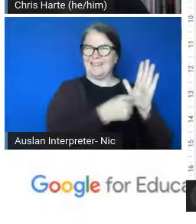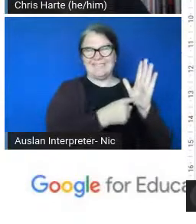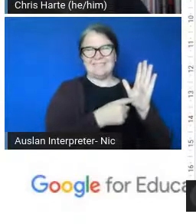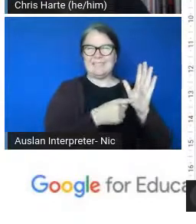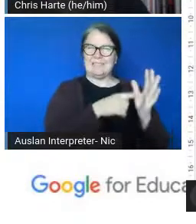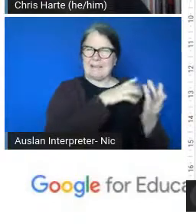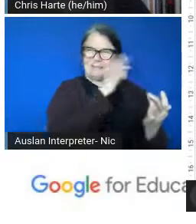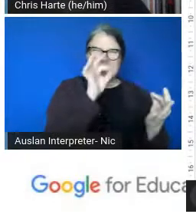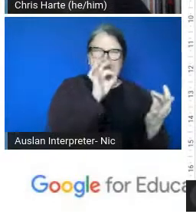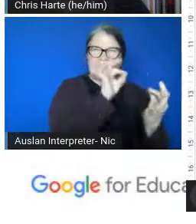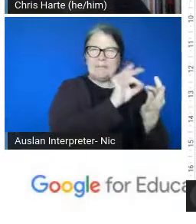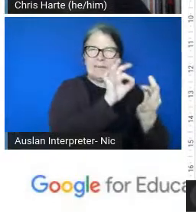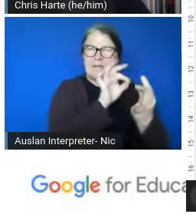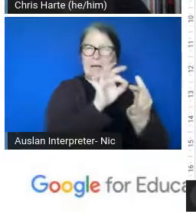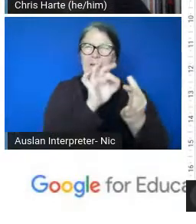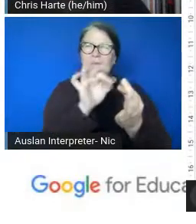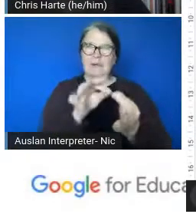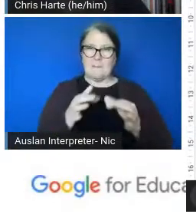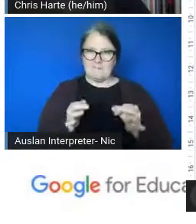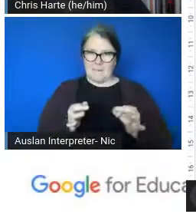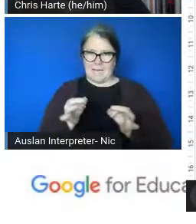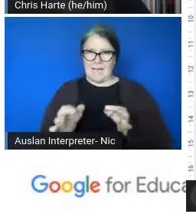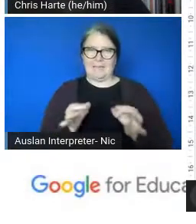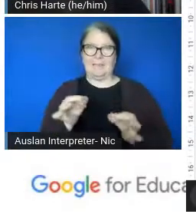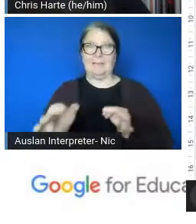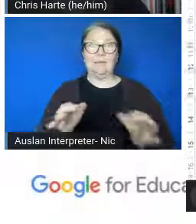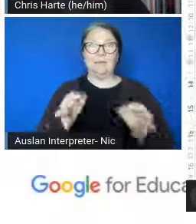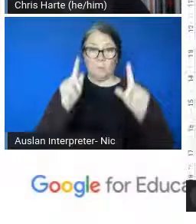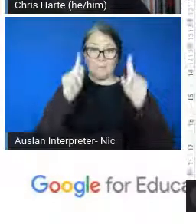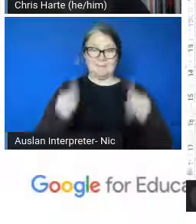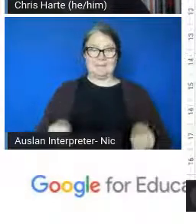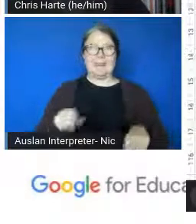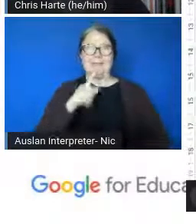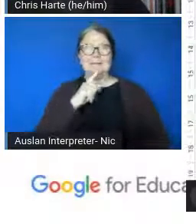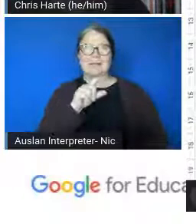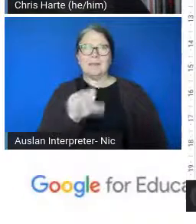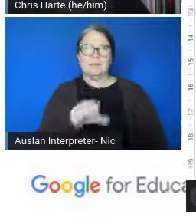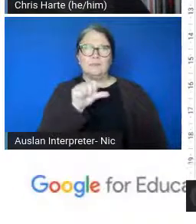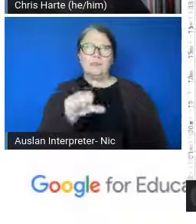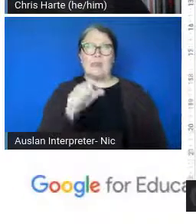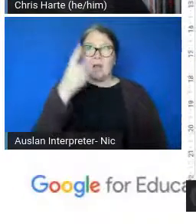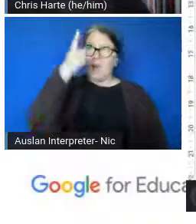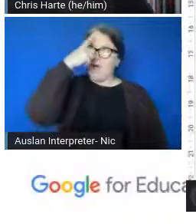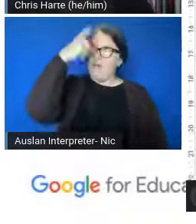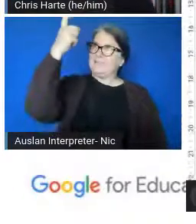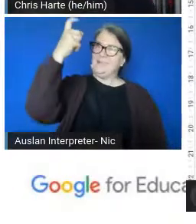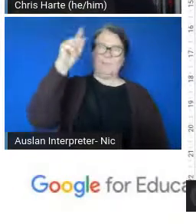planning. And so what we do is we start off and say, okay, what's the innovation or idea? And you might